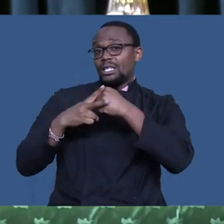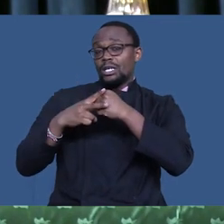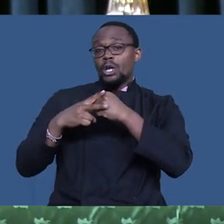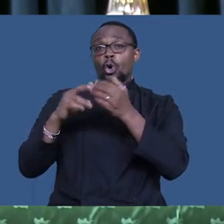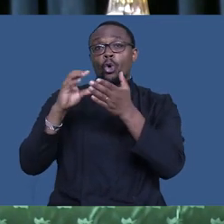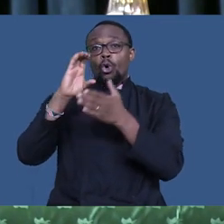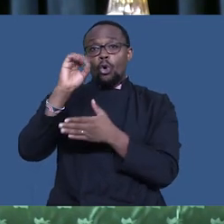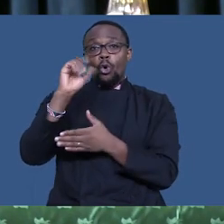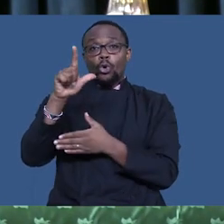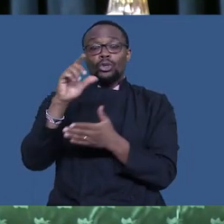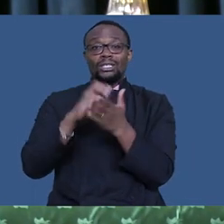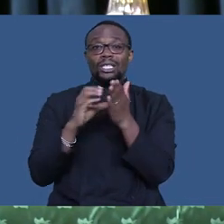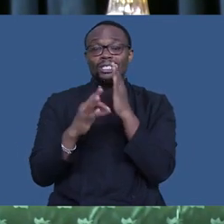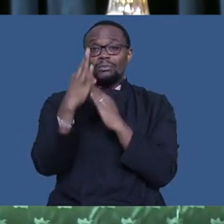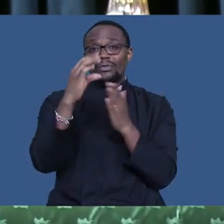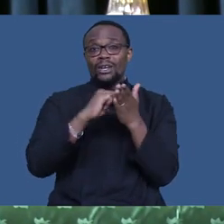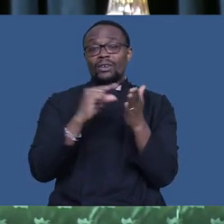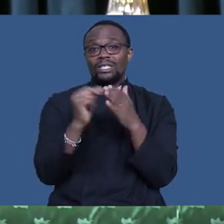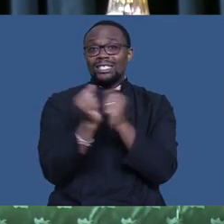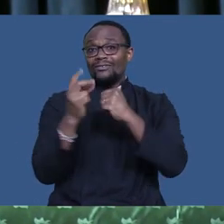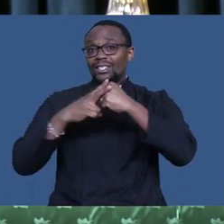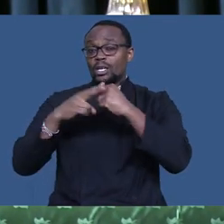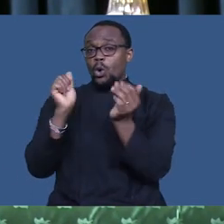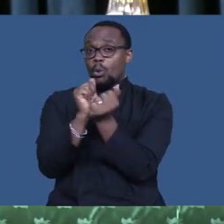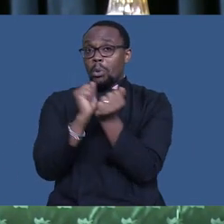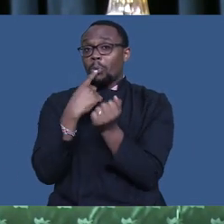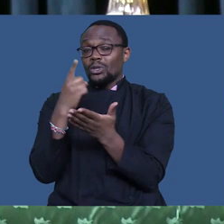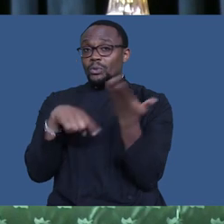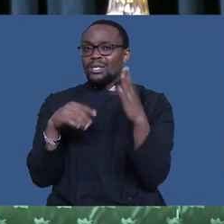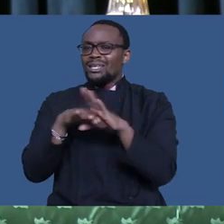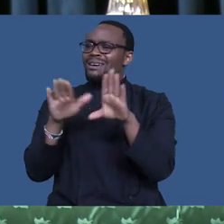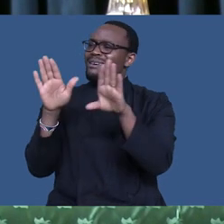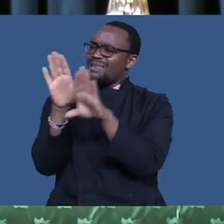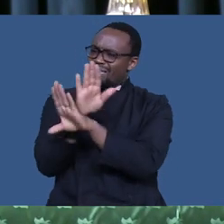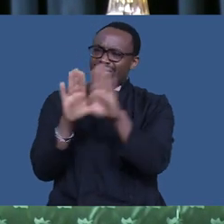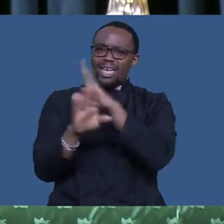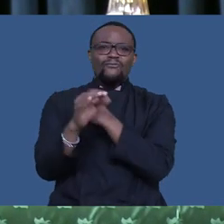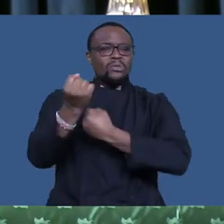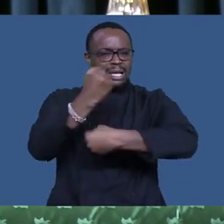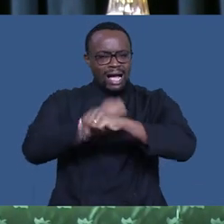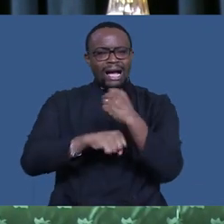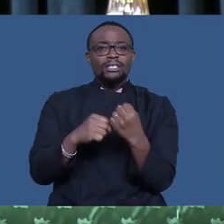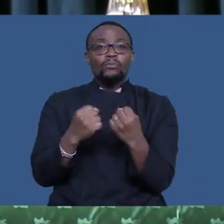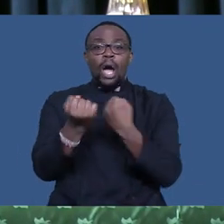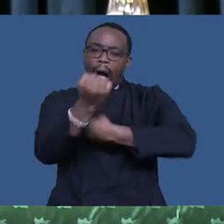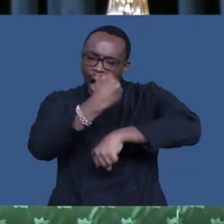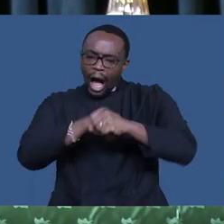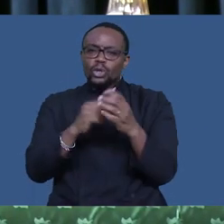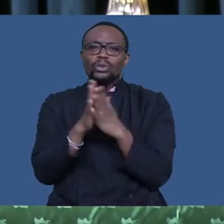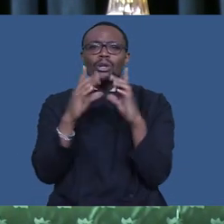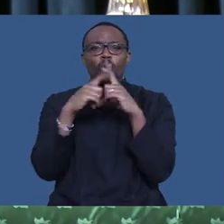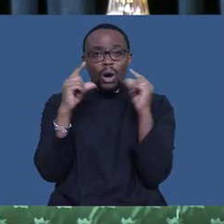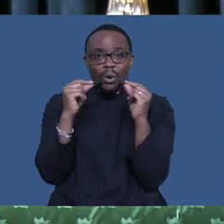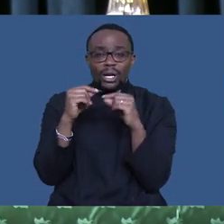3, Paul says this: "And whatever you do in word or deed,